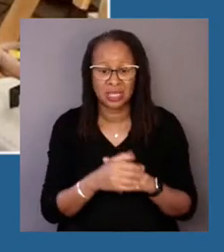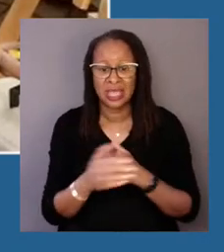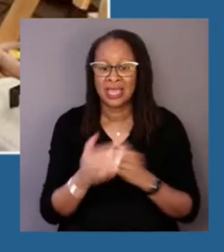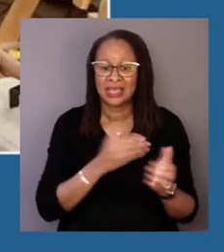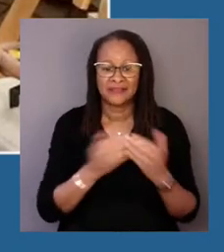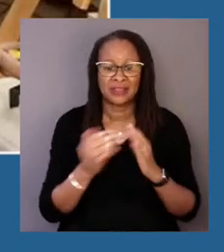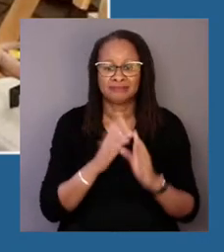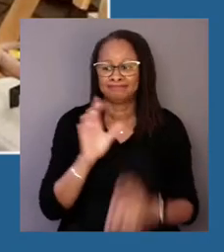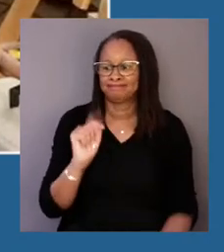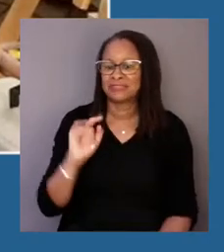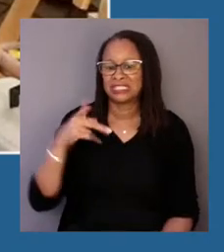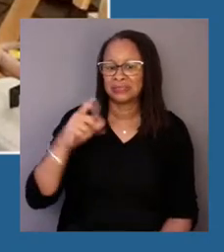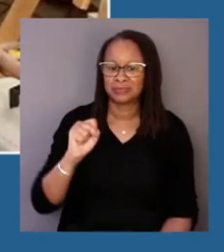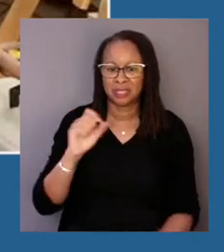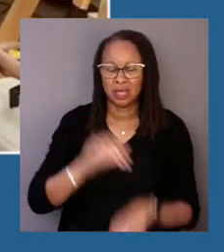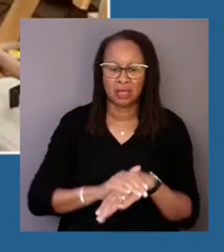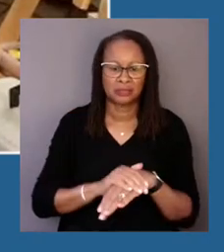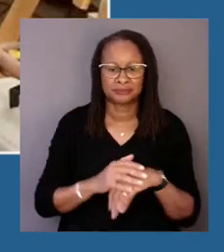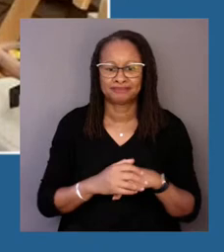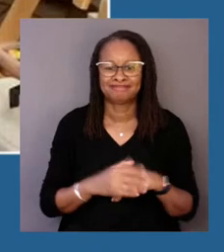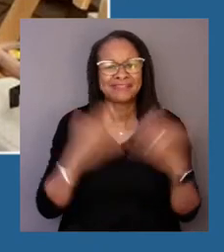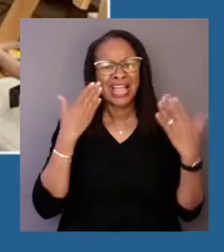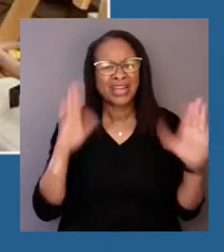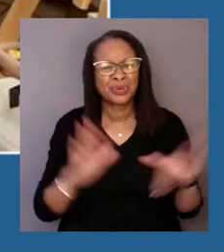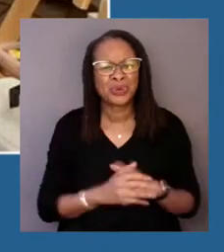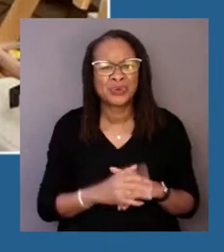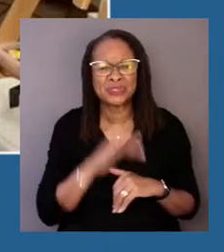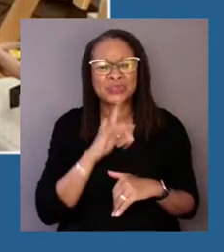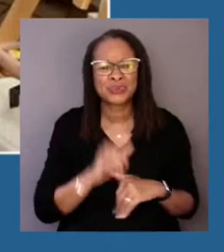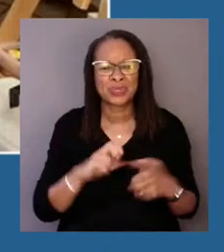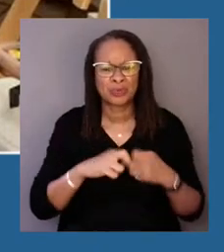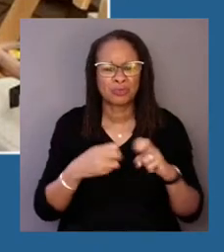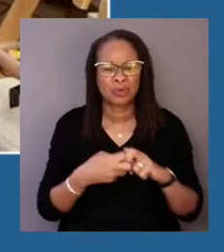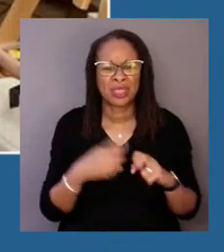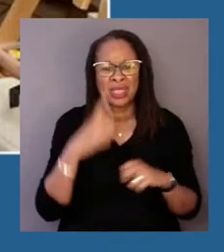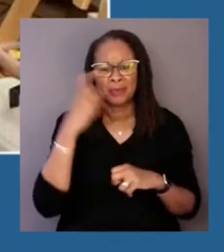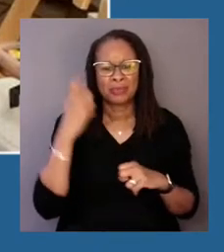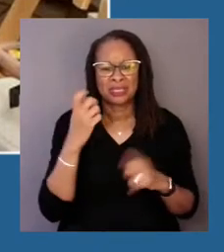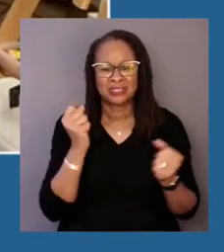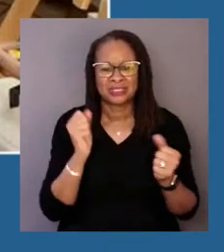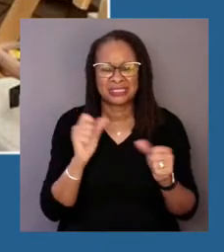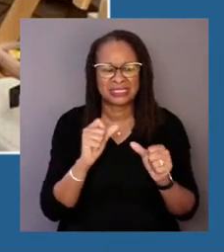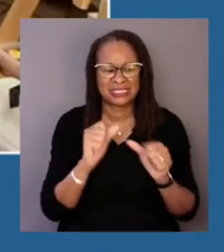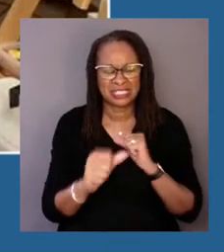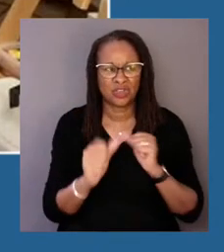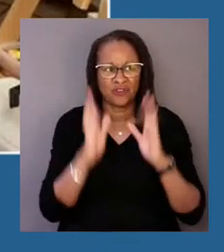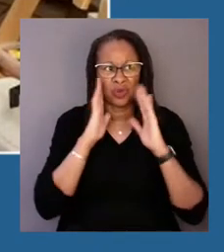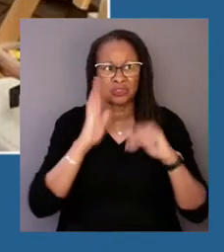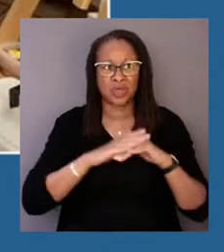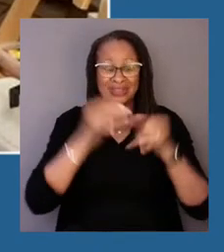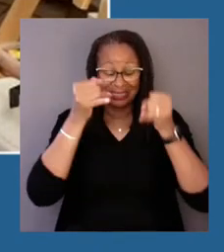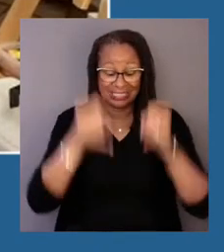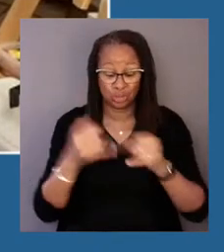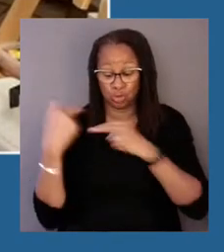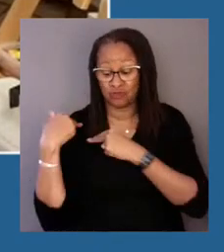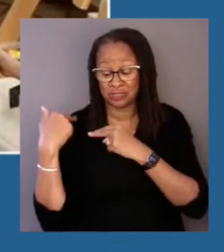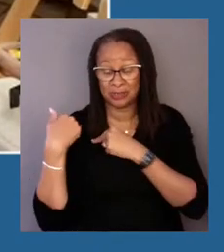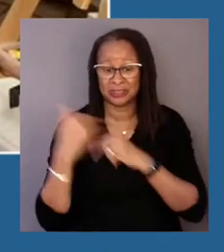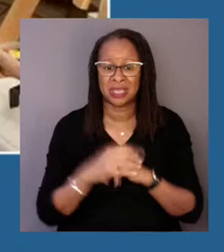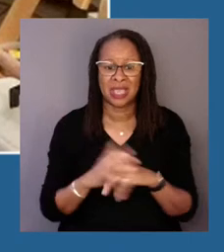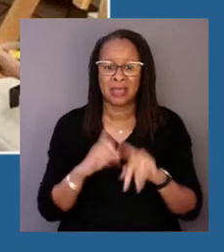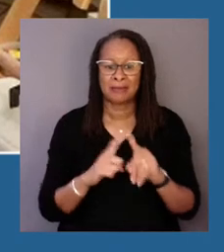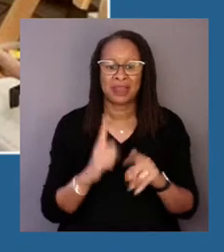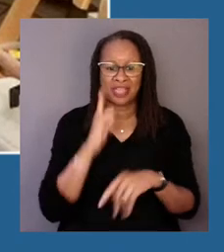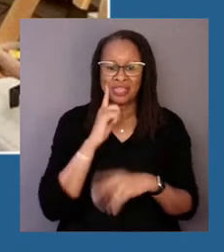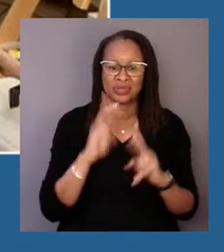on, I know it's really, really problematic because it still makes it all about individual responsibility, but I just found it a really